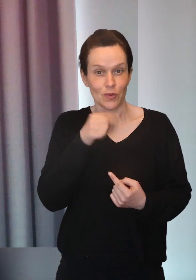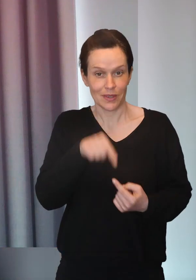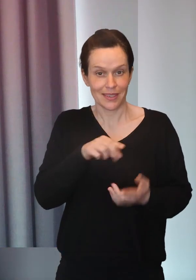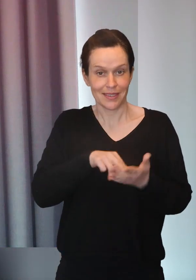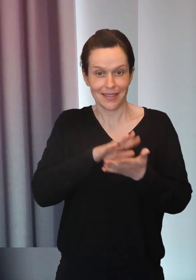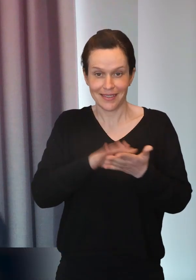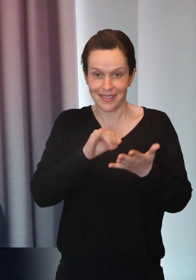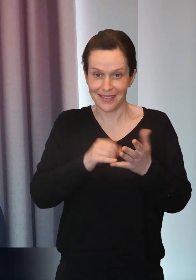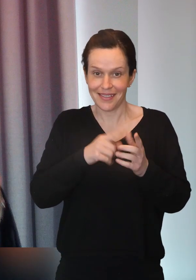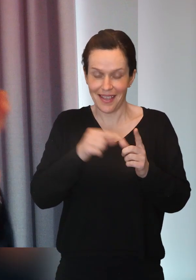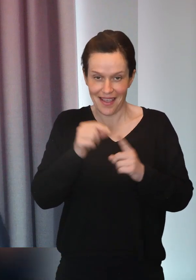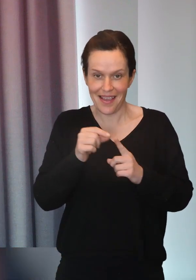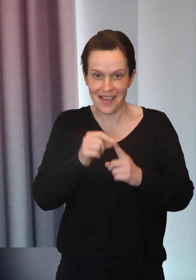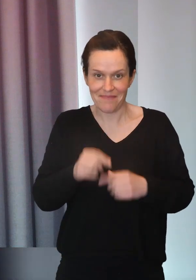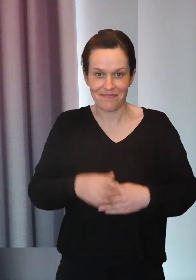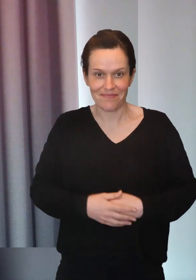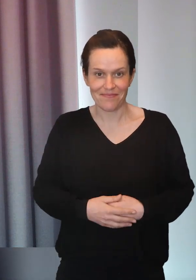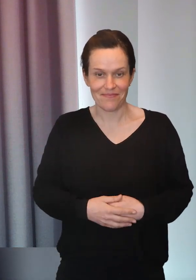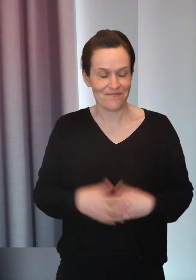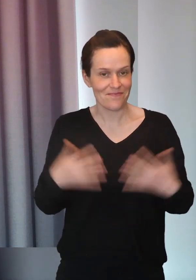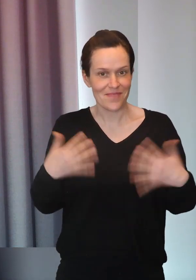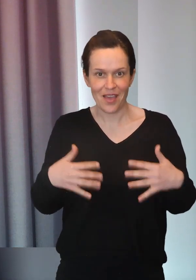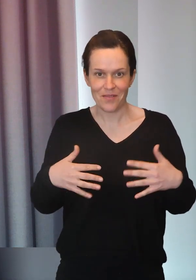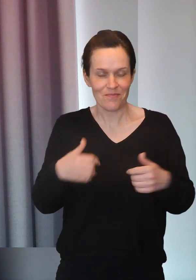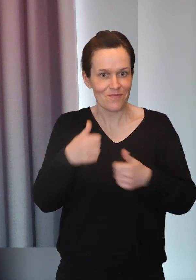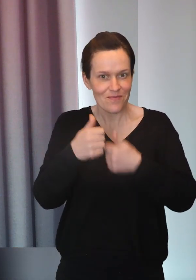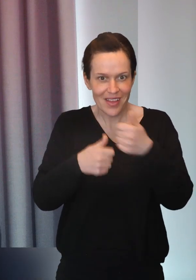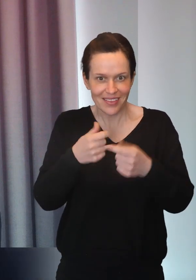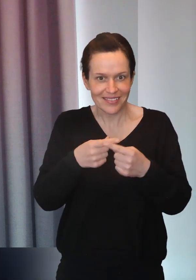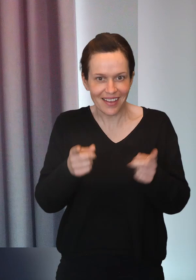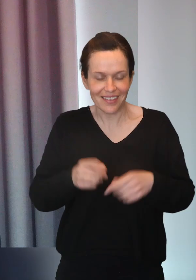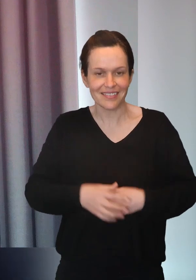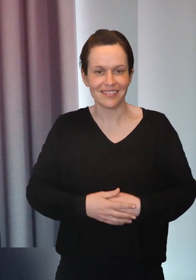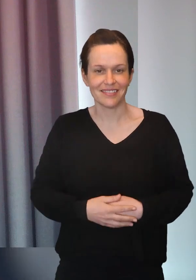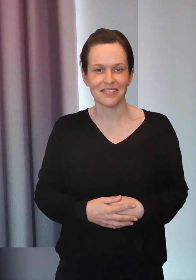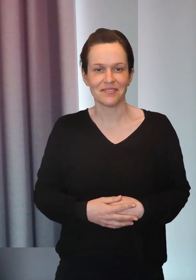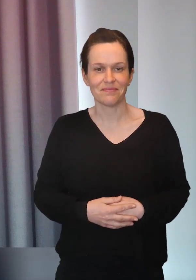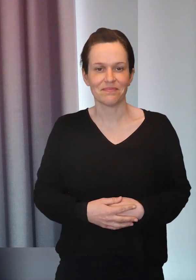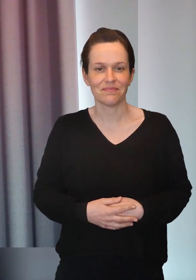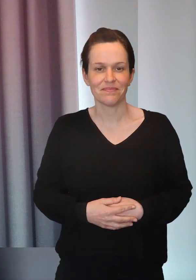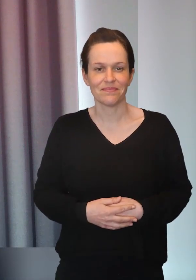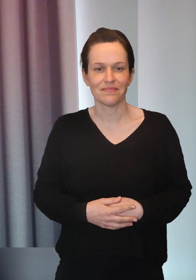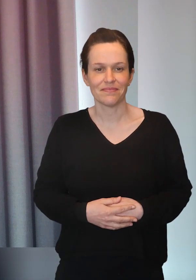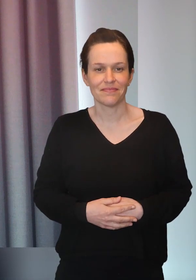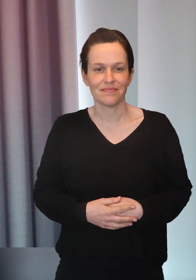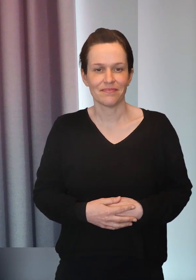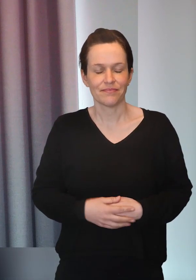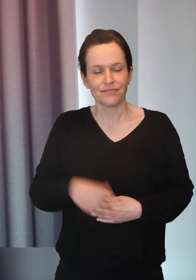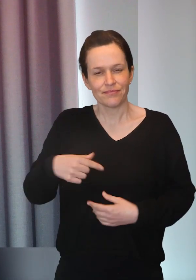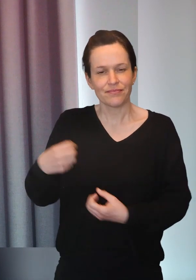more seniors are using the NHS app. Well done.